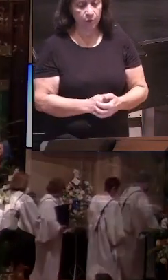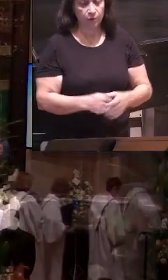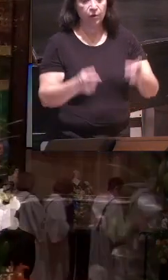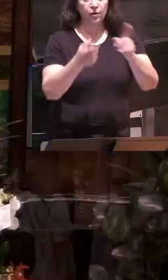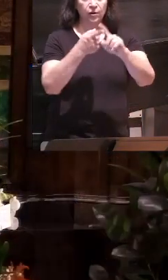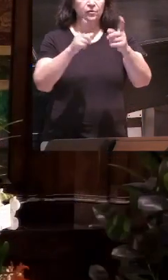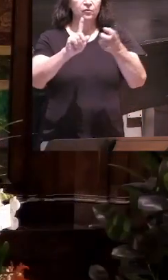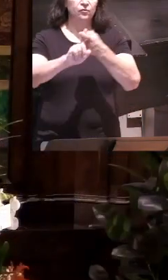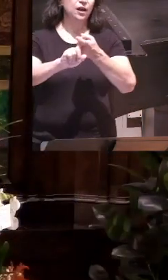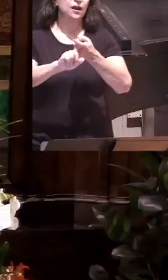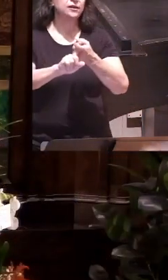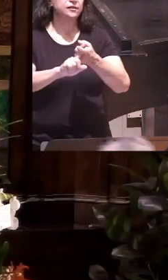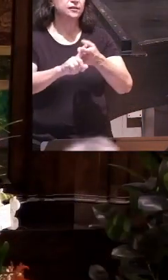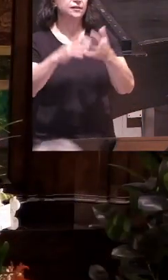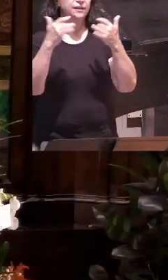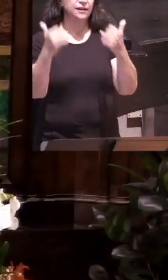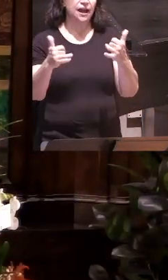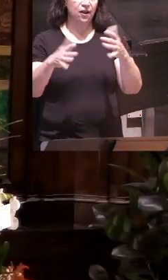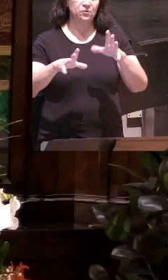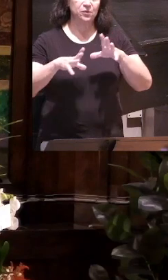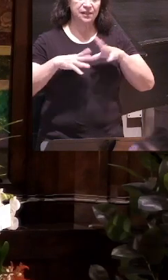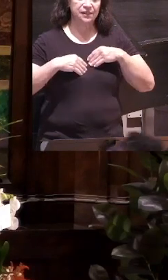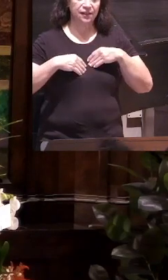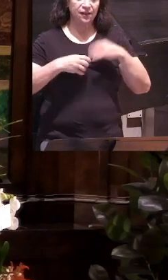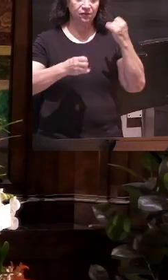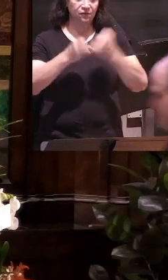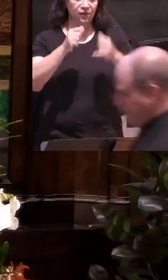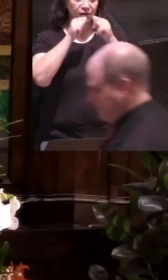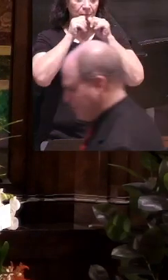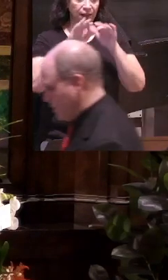Friends, receive now the benediction.